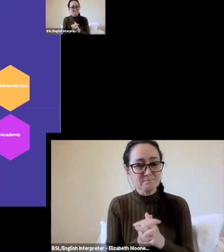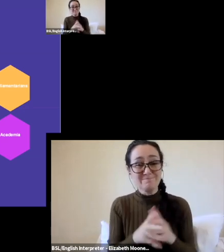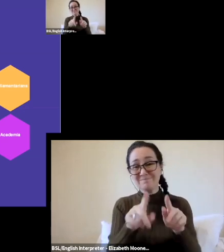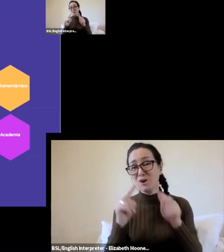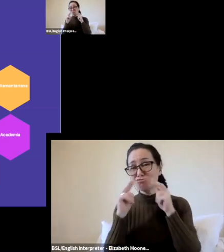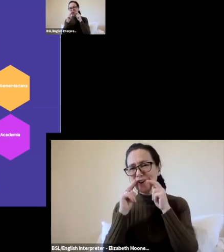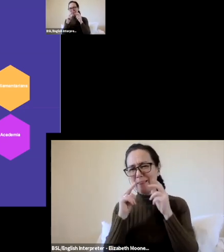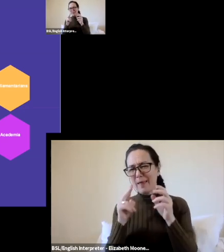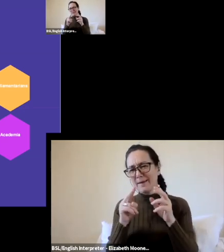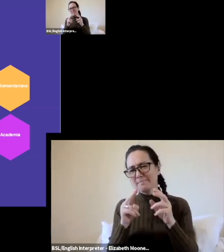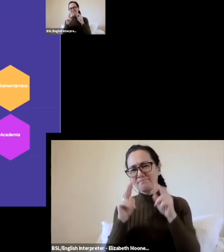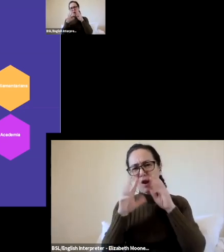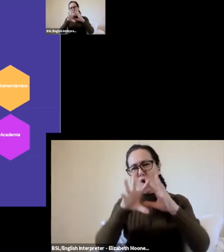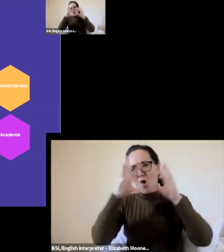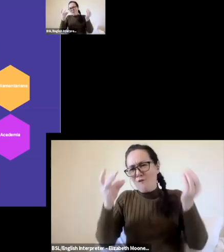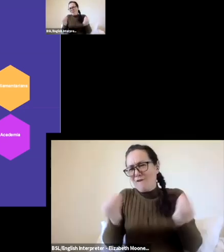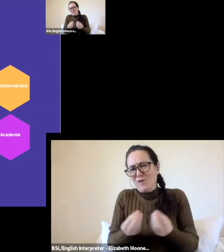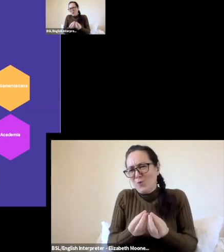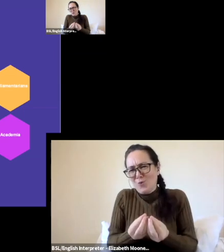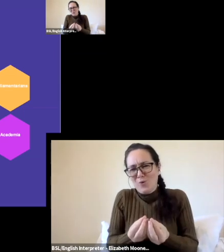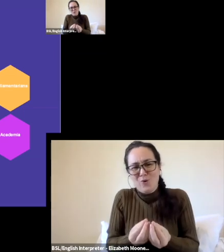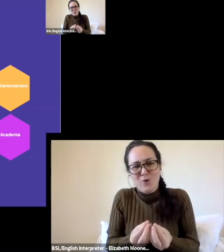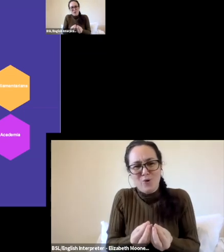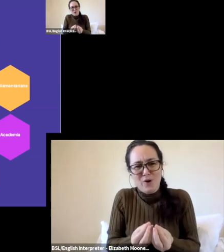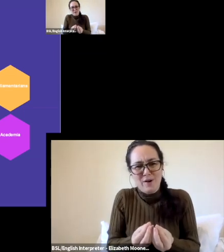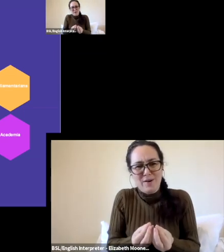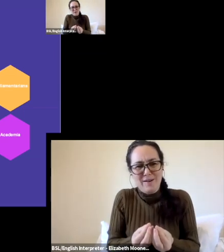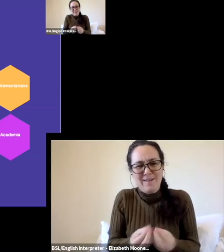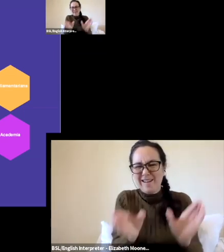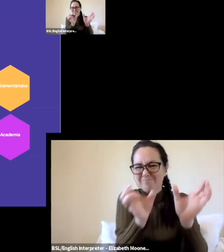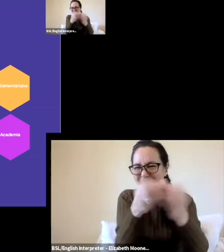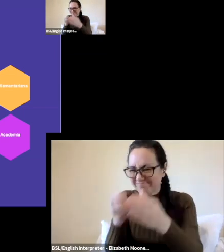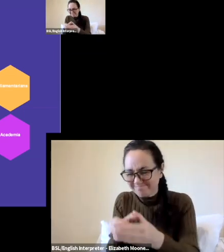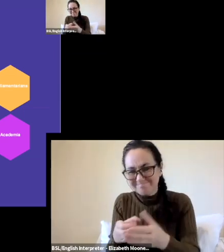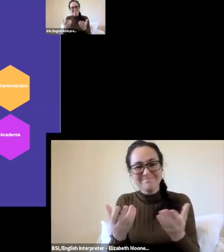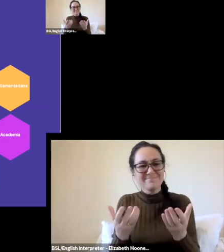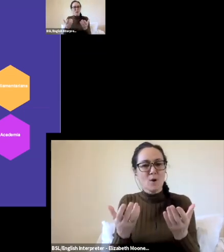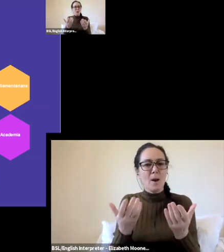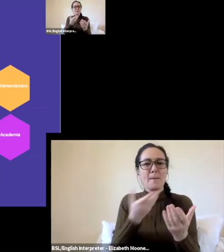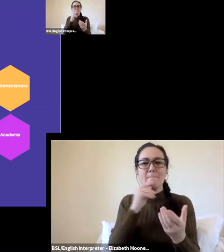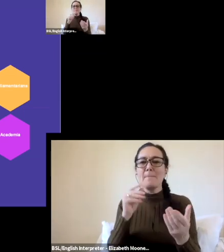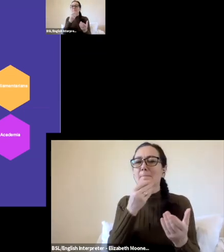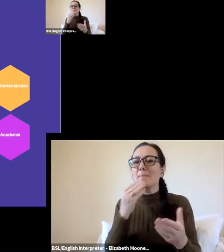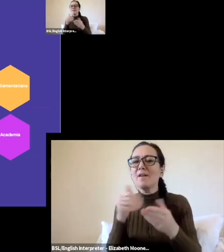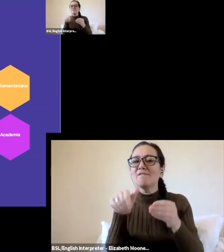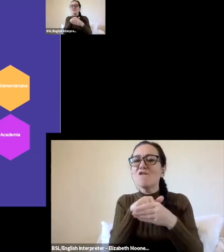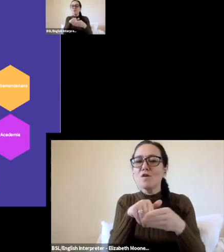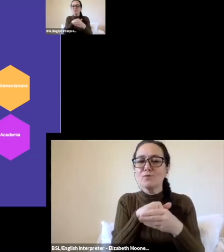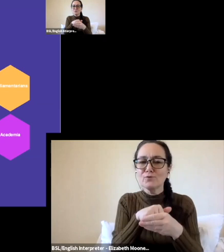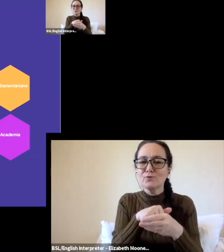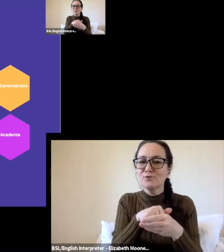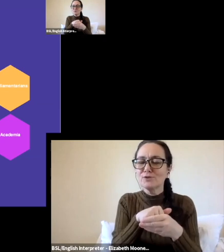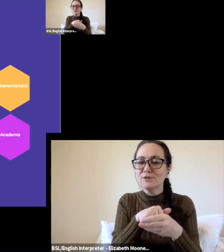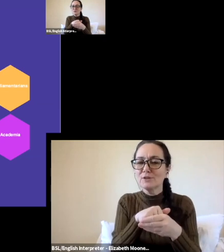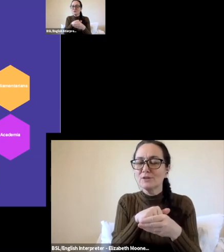of all the people, of all, let's say, the categories, the actors that can